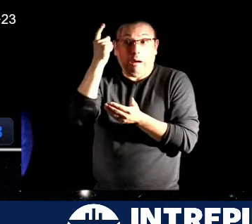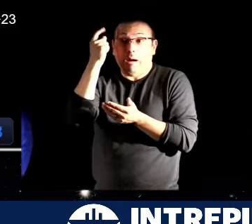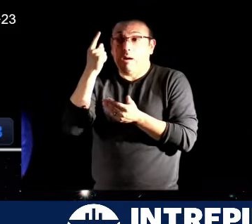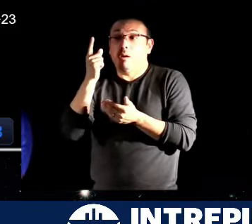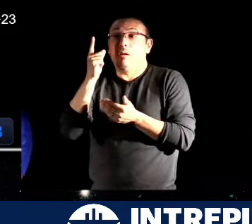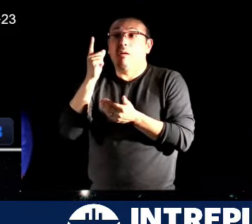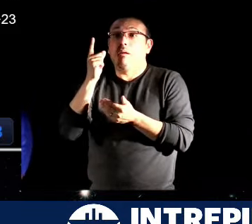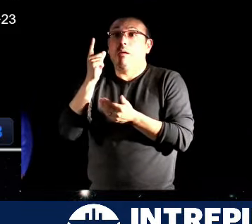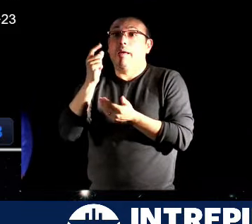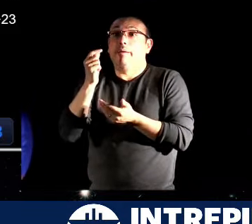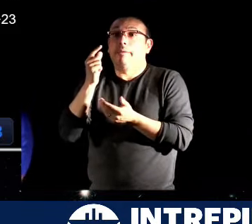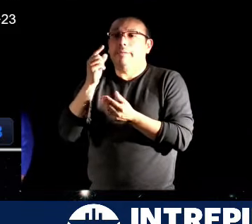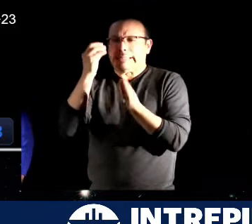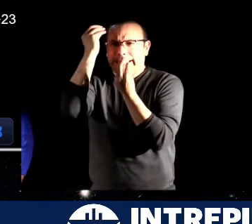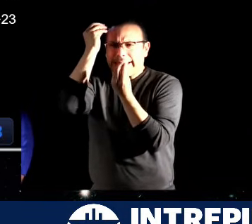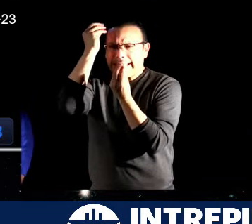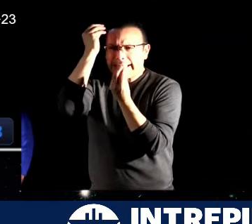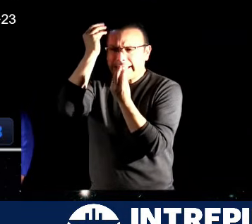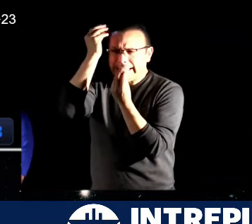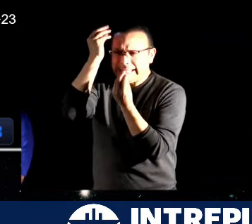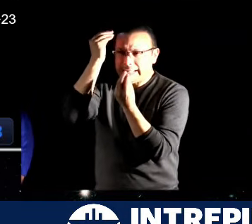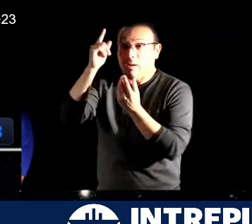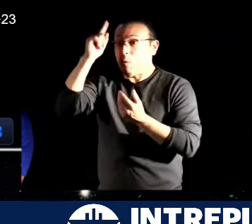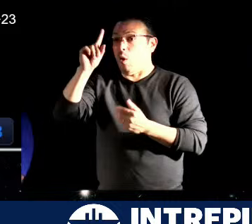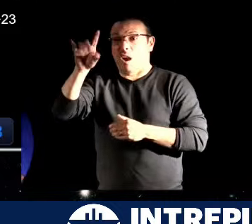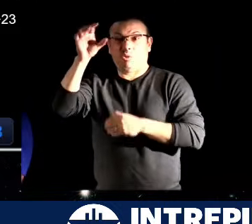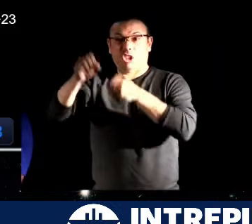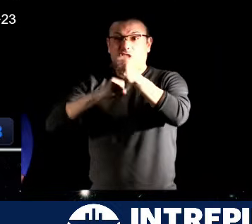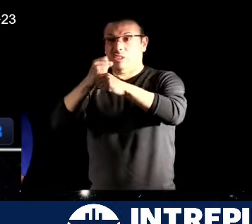century? Like the coronal heating, like the solar wind.